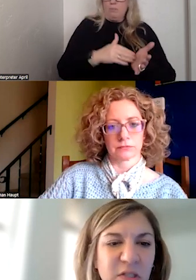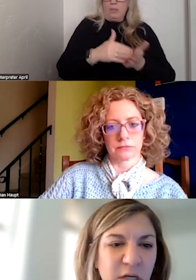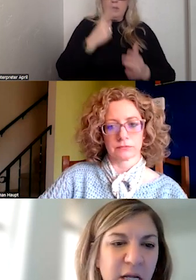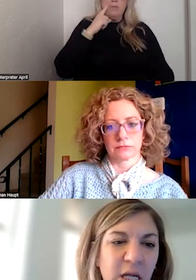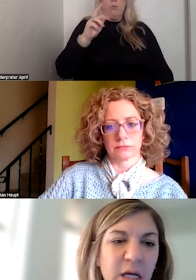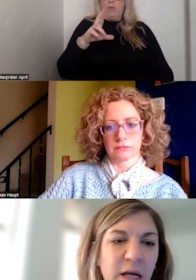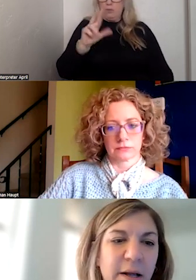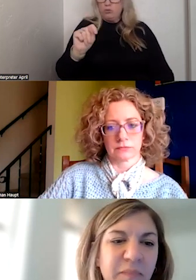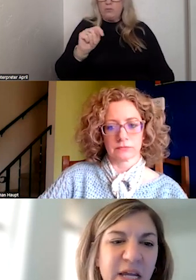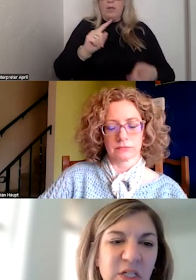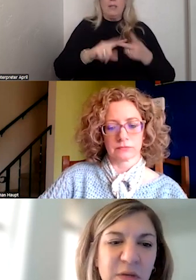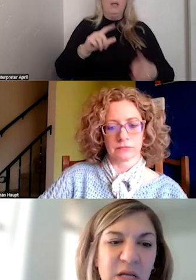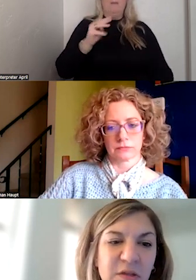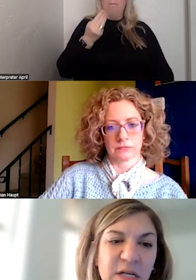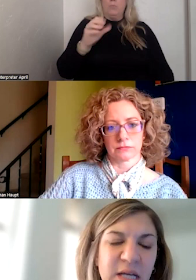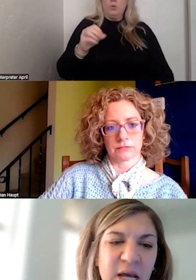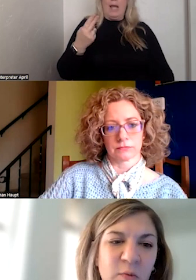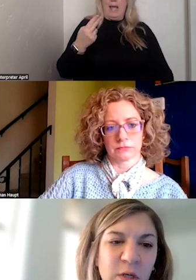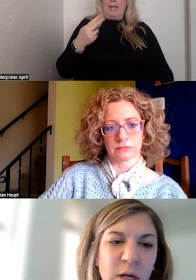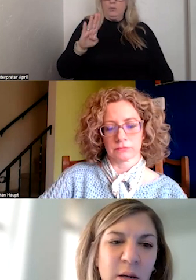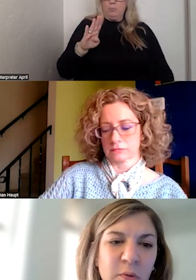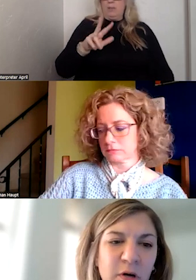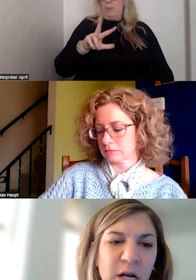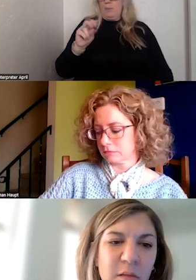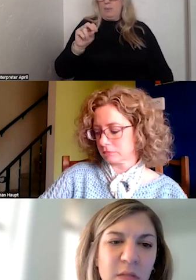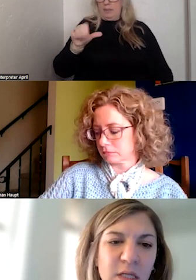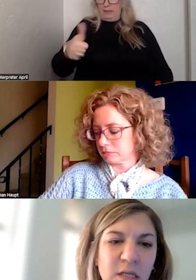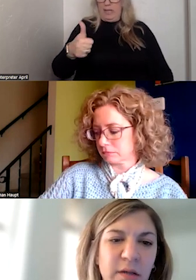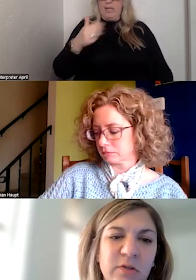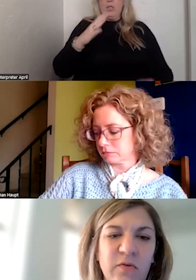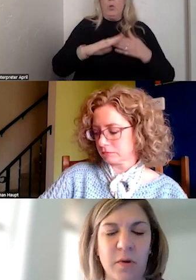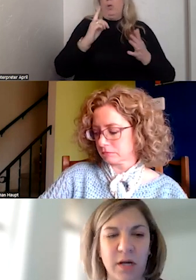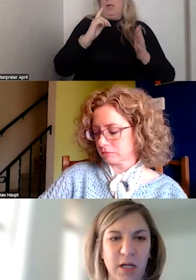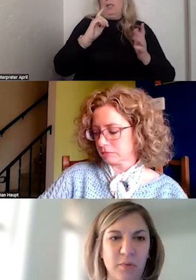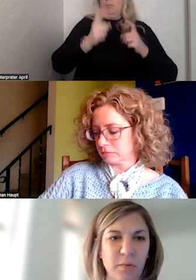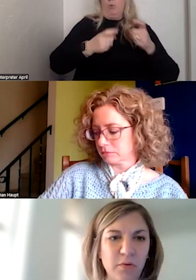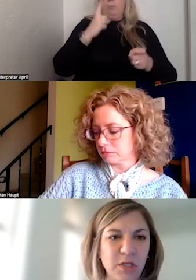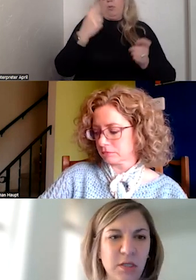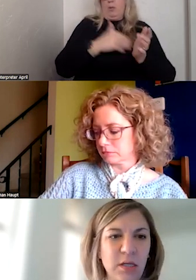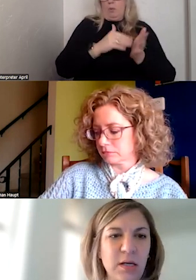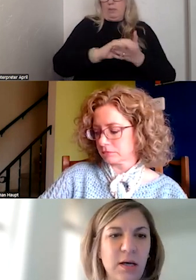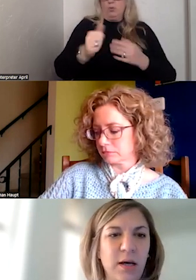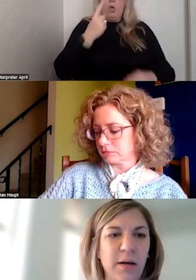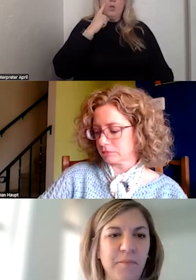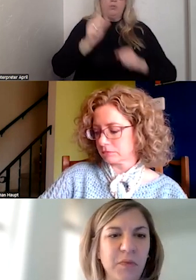fund. Missouri HB 3010 would appropriate $1 million for marketing and